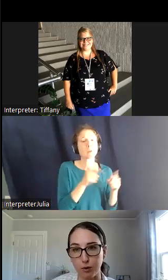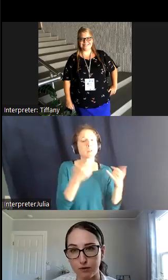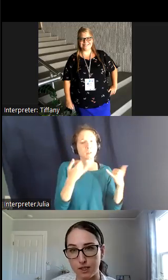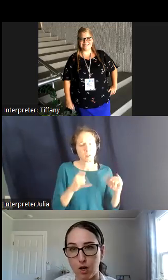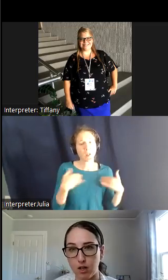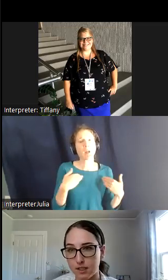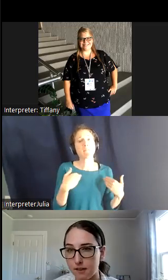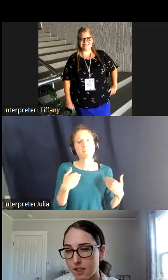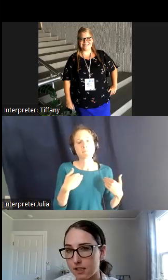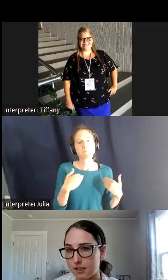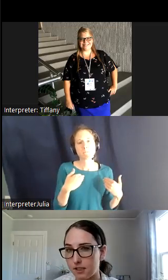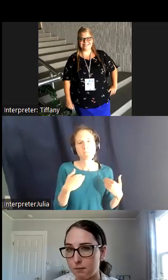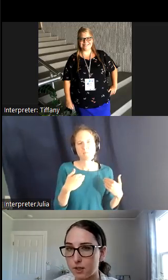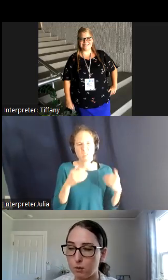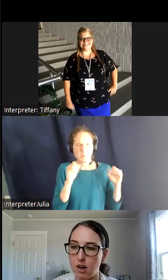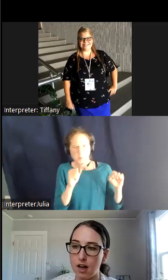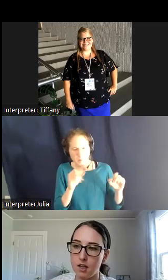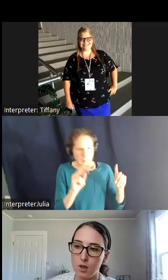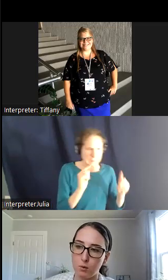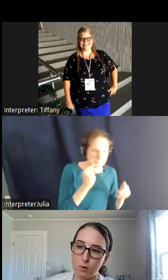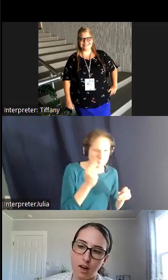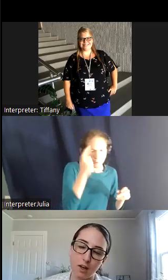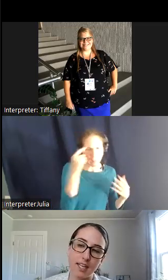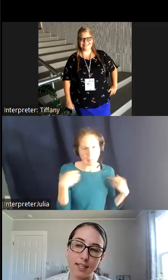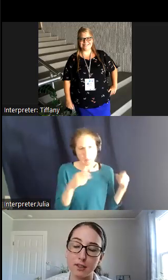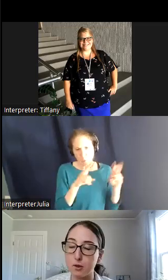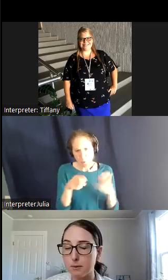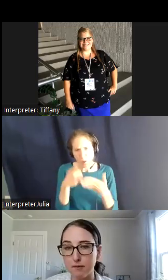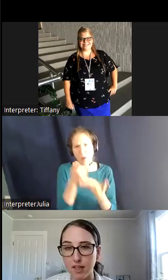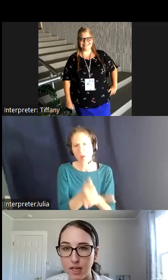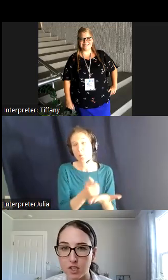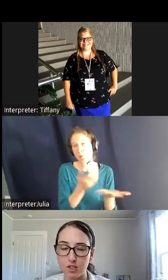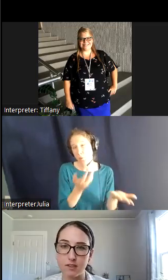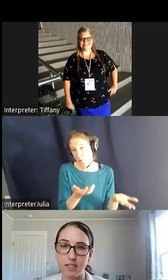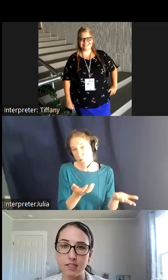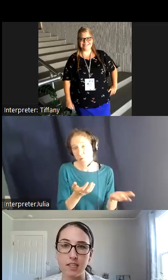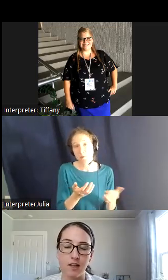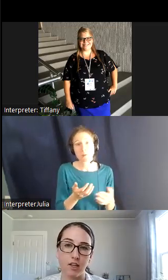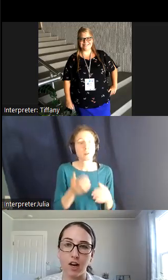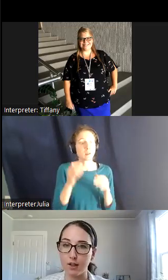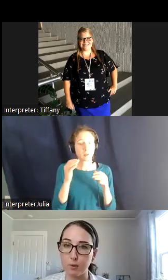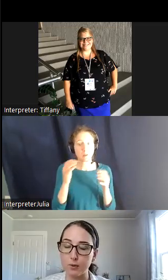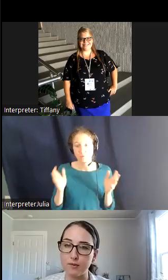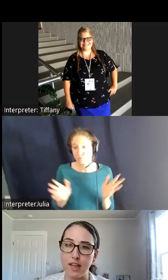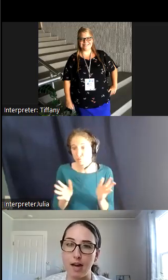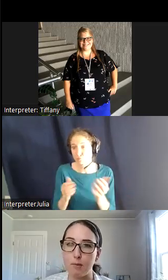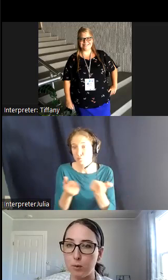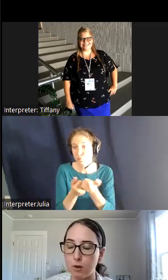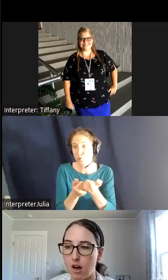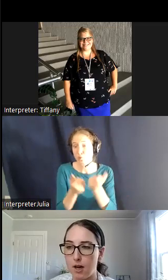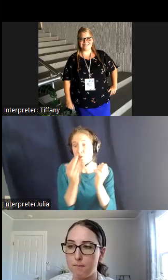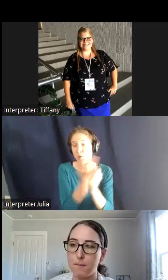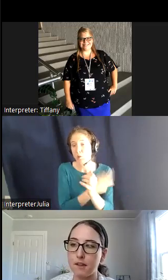be approved as part of the safety net system. So we're not creating an endorsement for inpatient services. There are other rules for that,